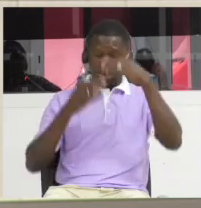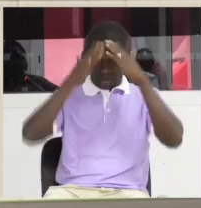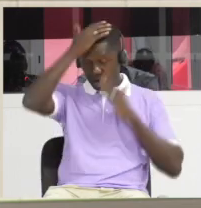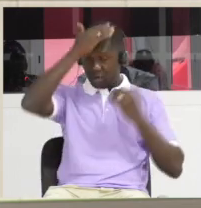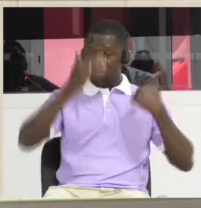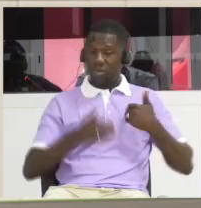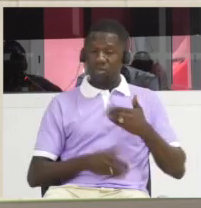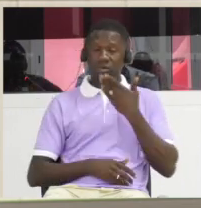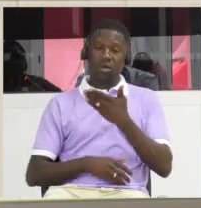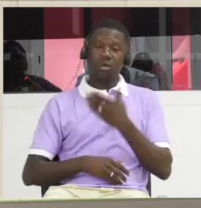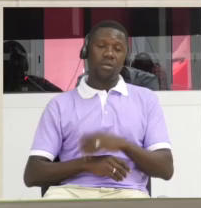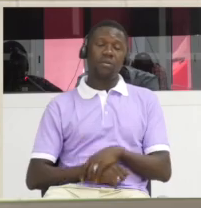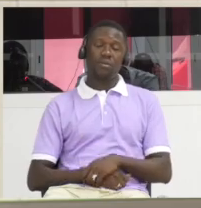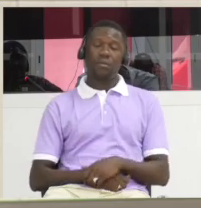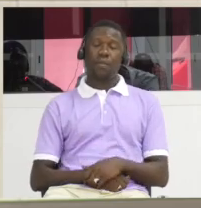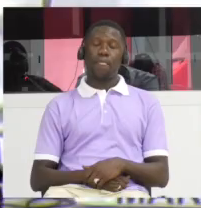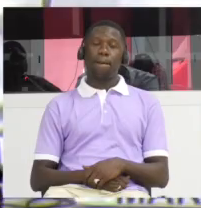the troops.